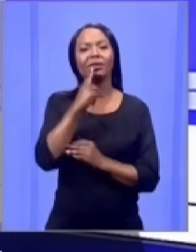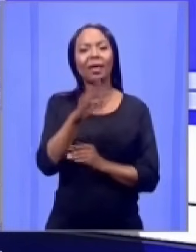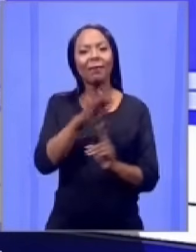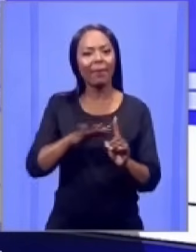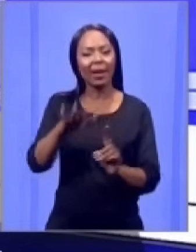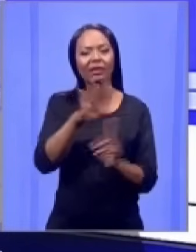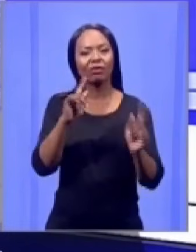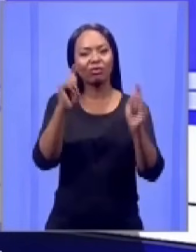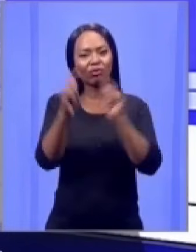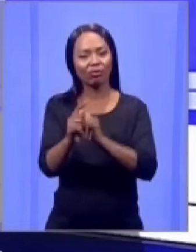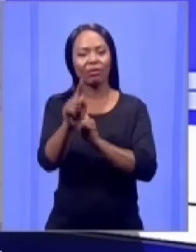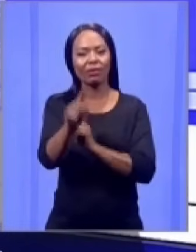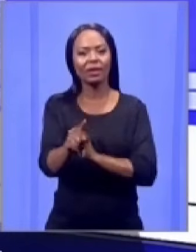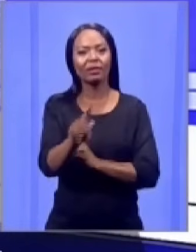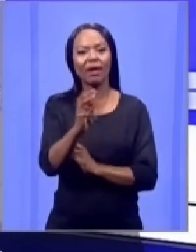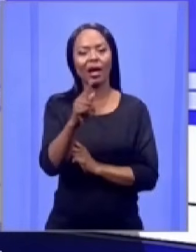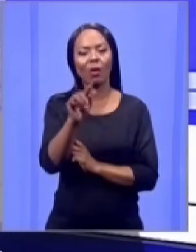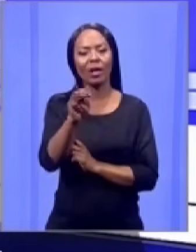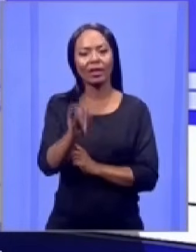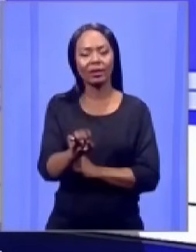fetolele lebitsong la Makgalwane